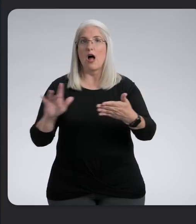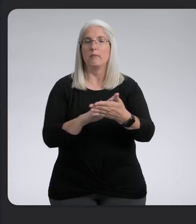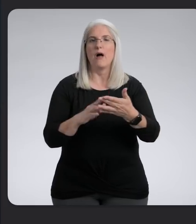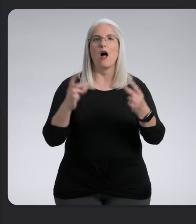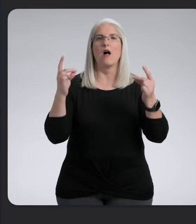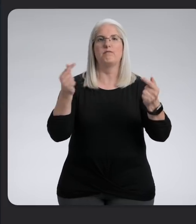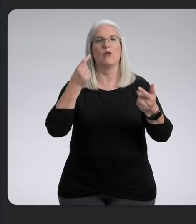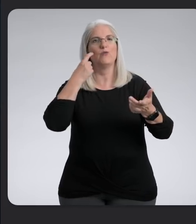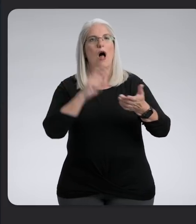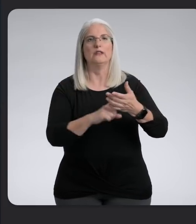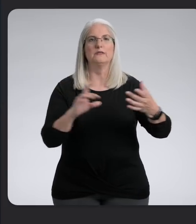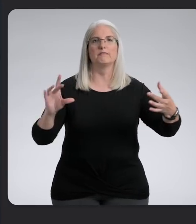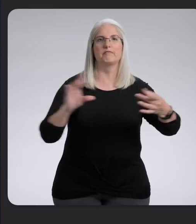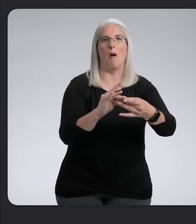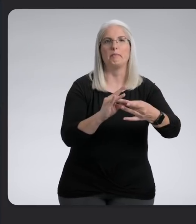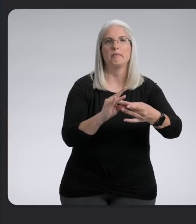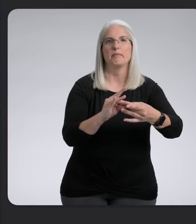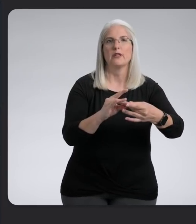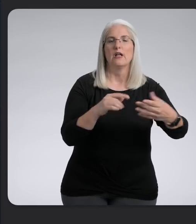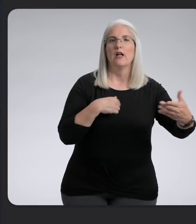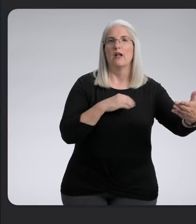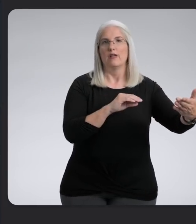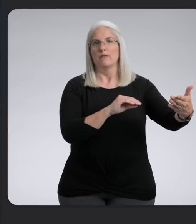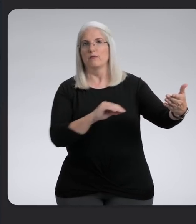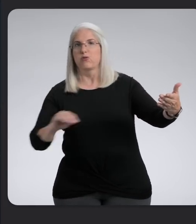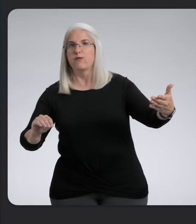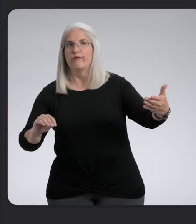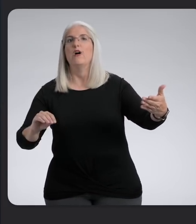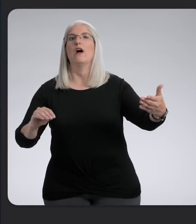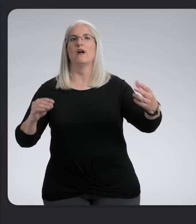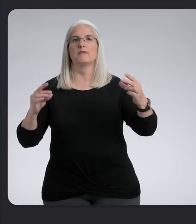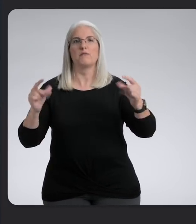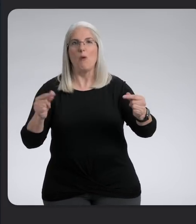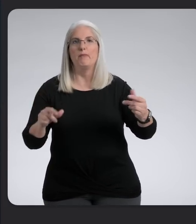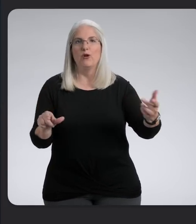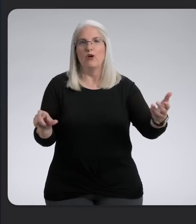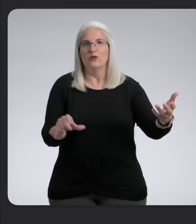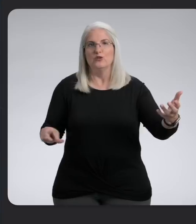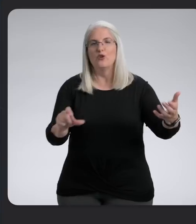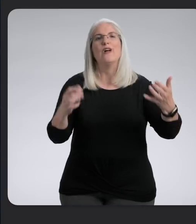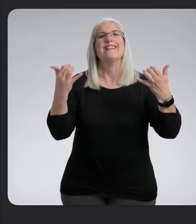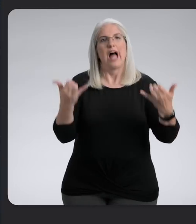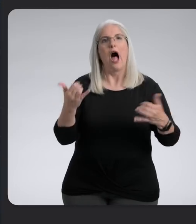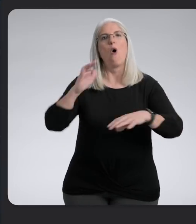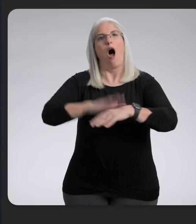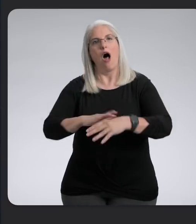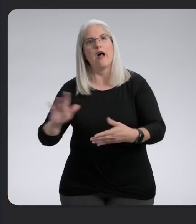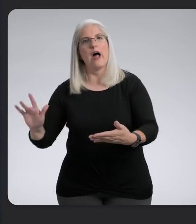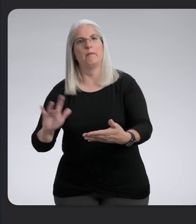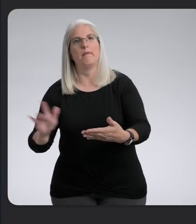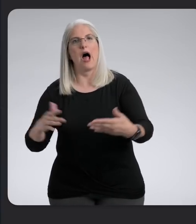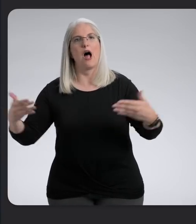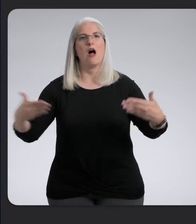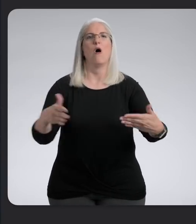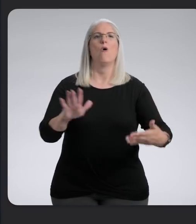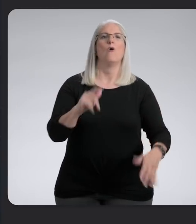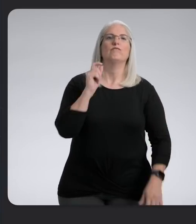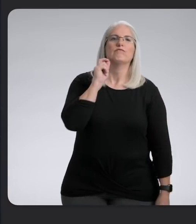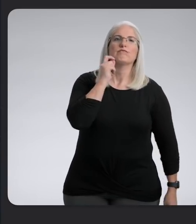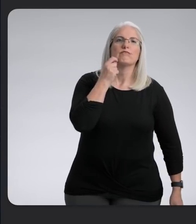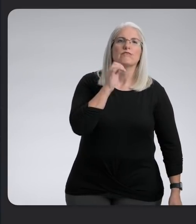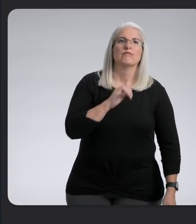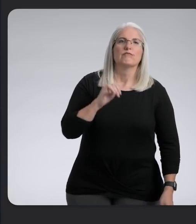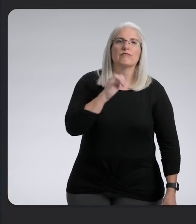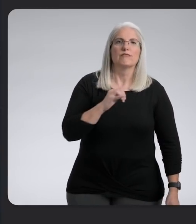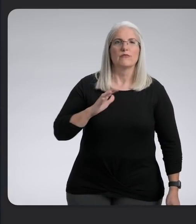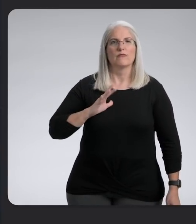And if I move a bit further, boom, my cursor is now on the iPad. How cool is that? And now I can move